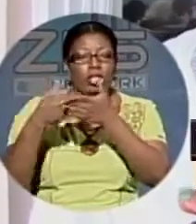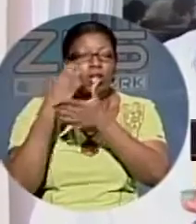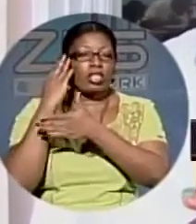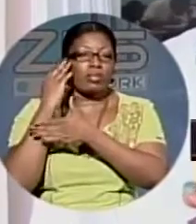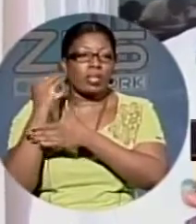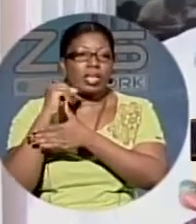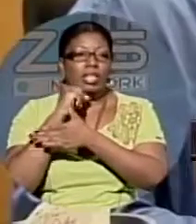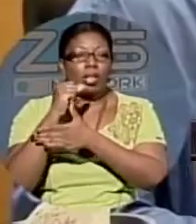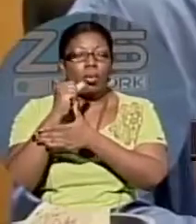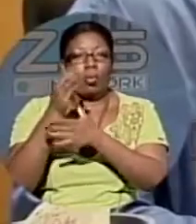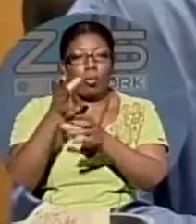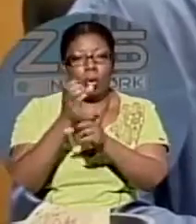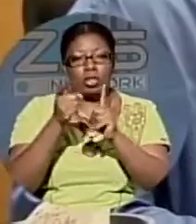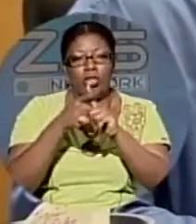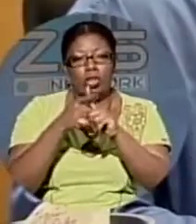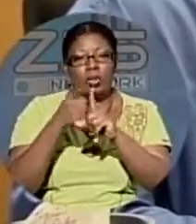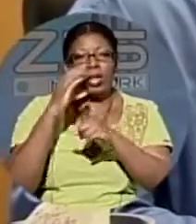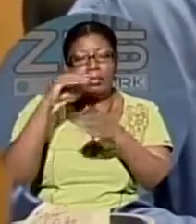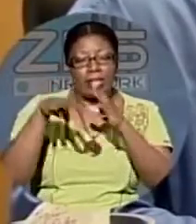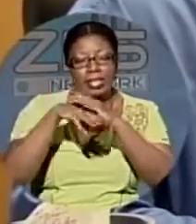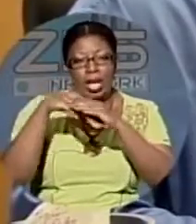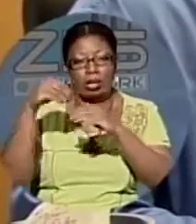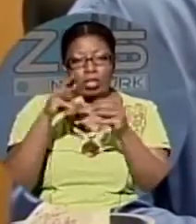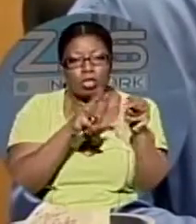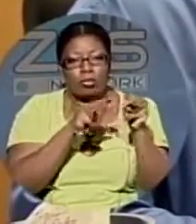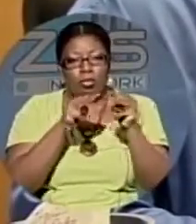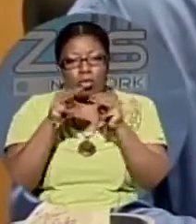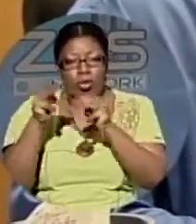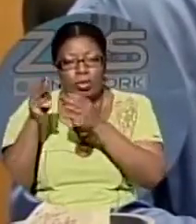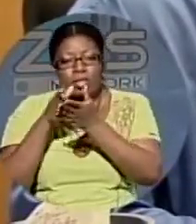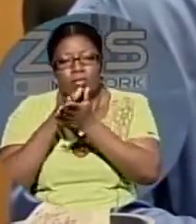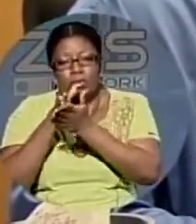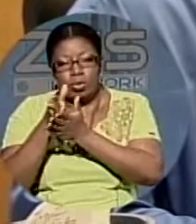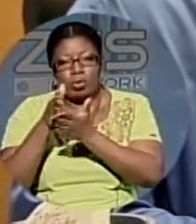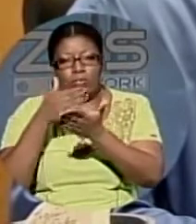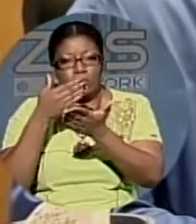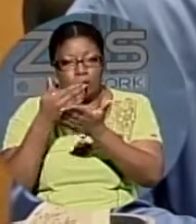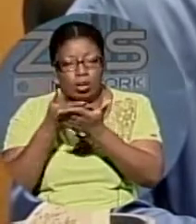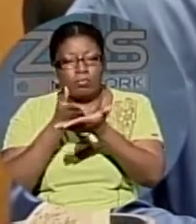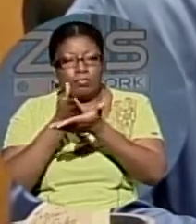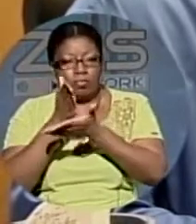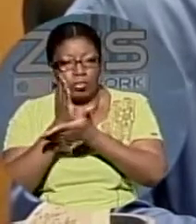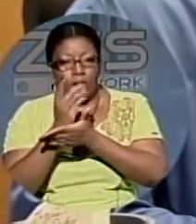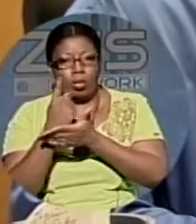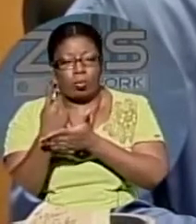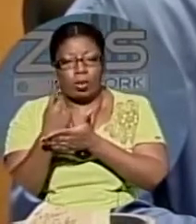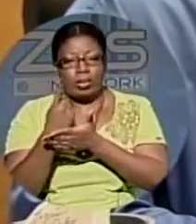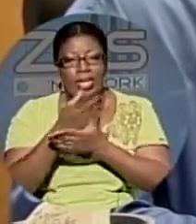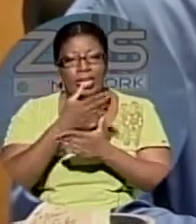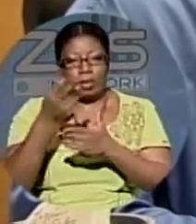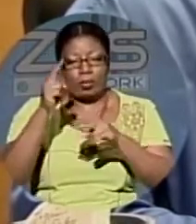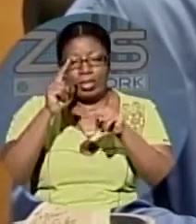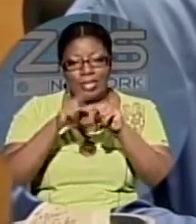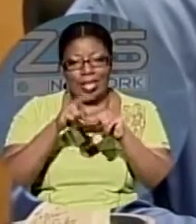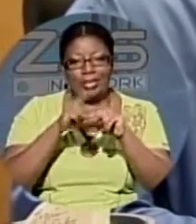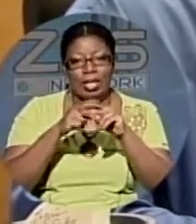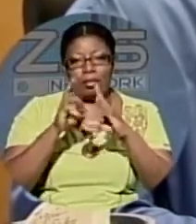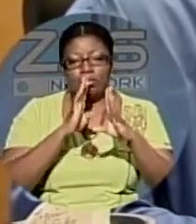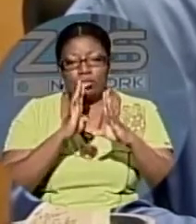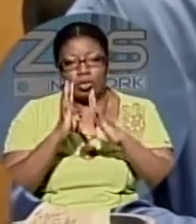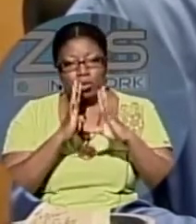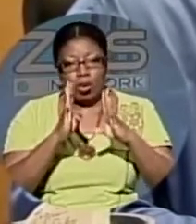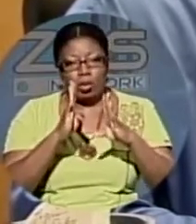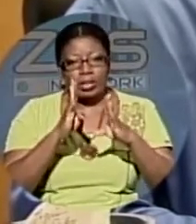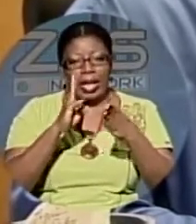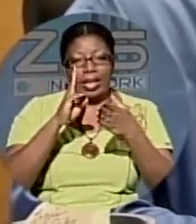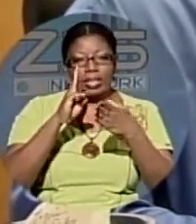didn't want to miss out. The move has been a smooth one because it was something that we sat down and mapped out. So as soon as school closed